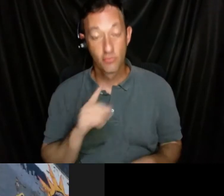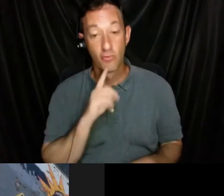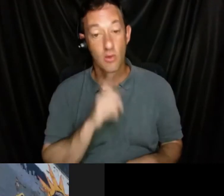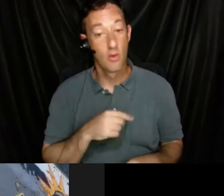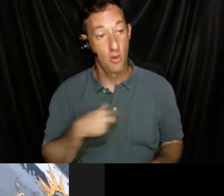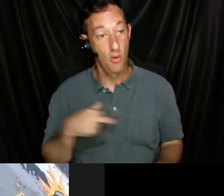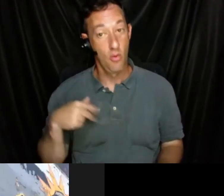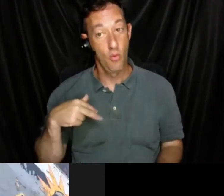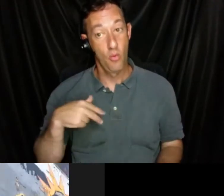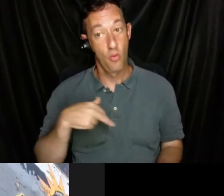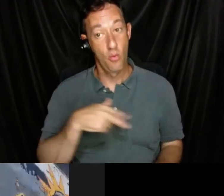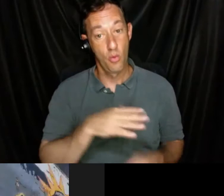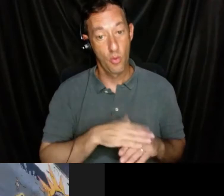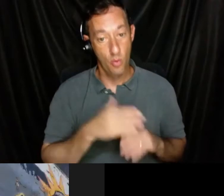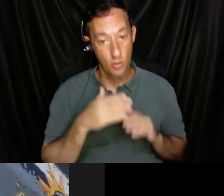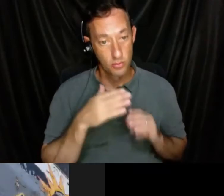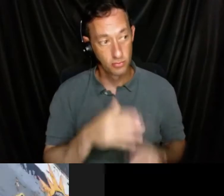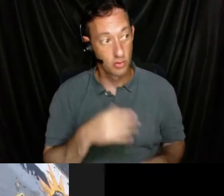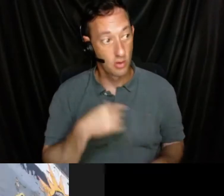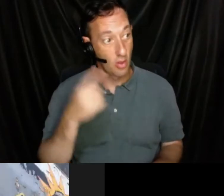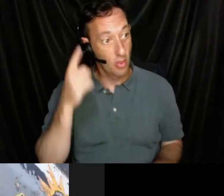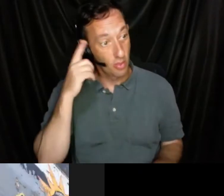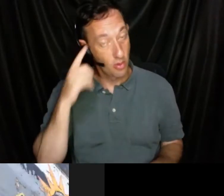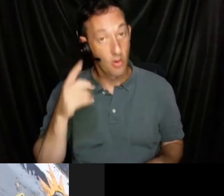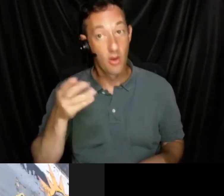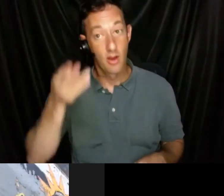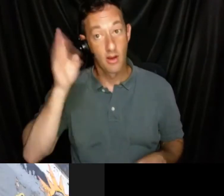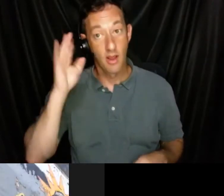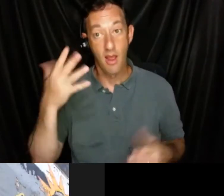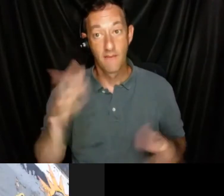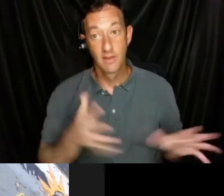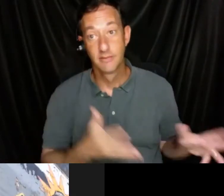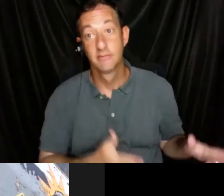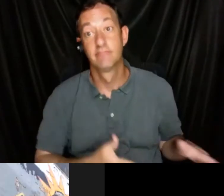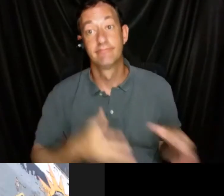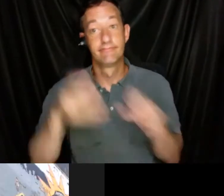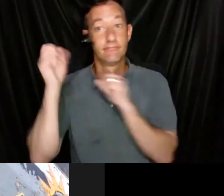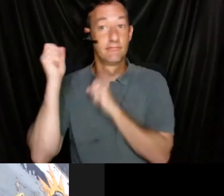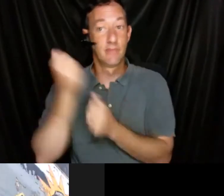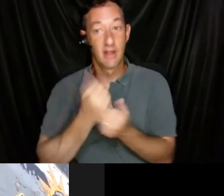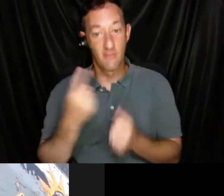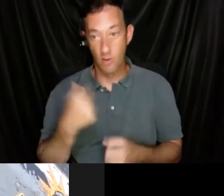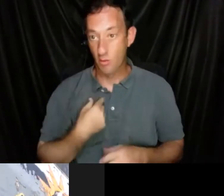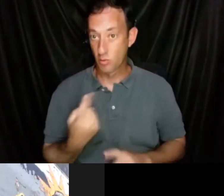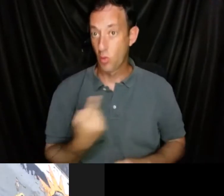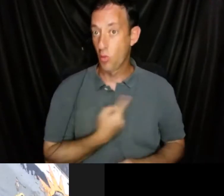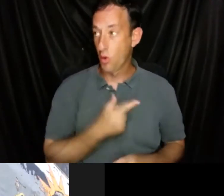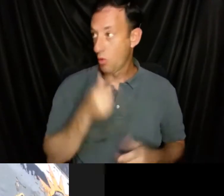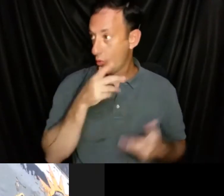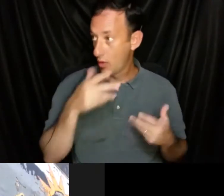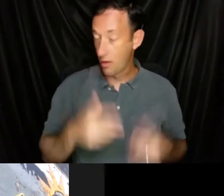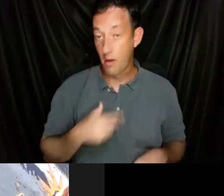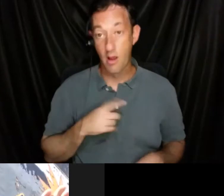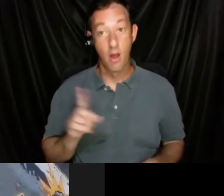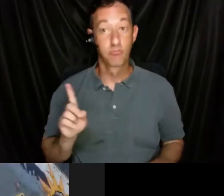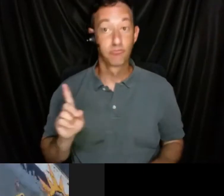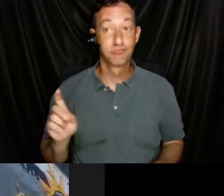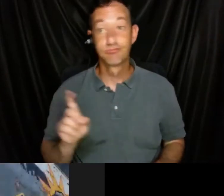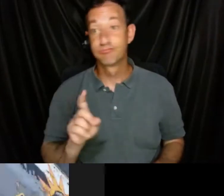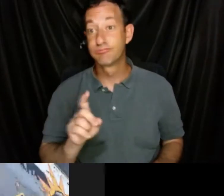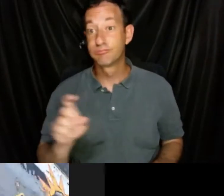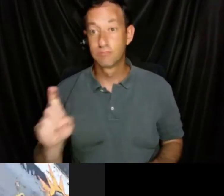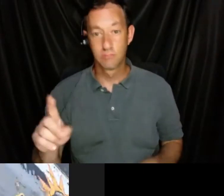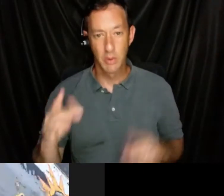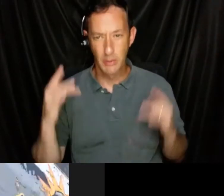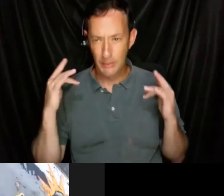walking on the street, I actually thought the rapture had happened, and you know, and I was the only one that got left because I'm walking down the middle of the street with